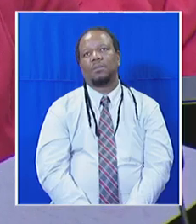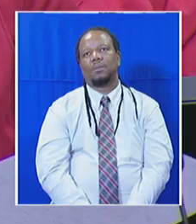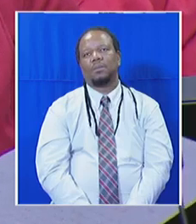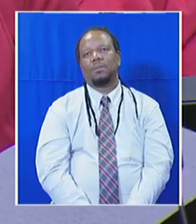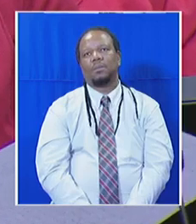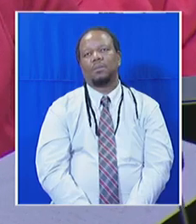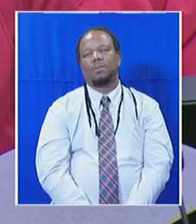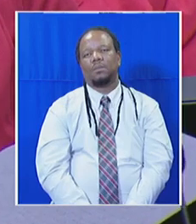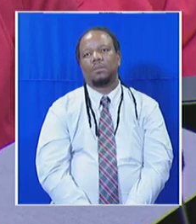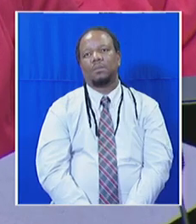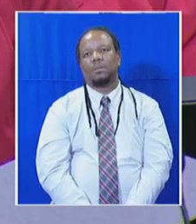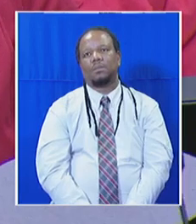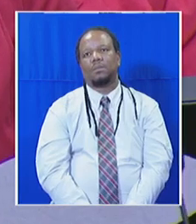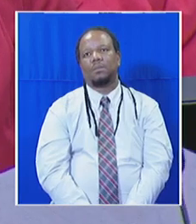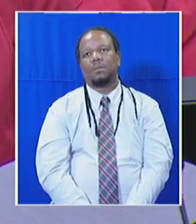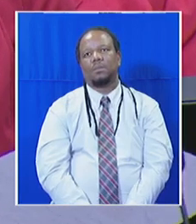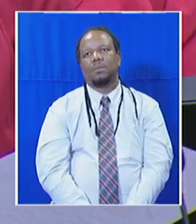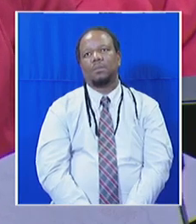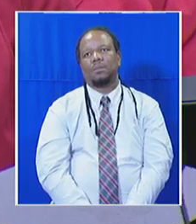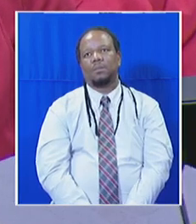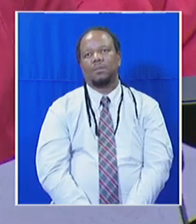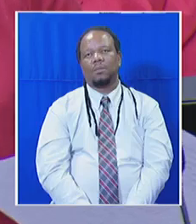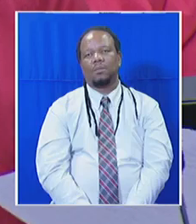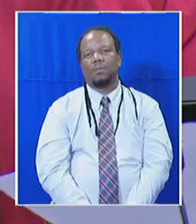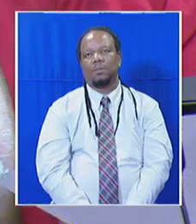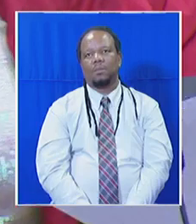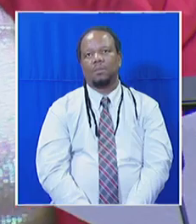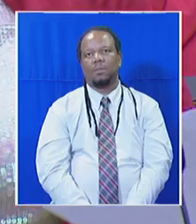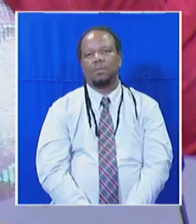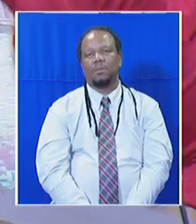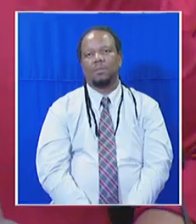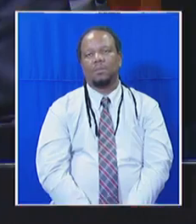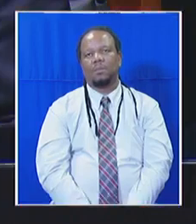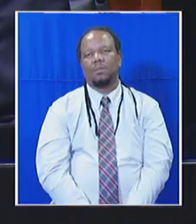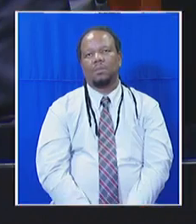go bona gore mo nakong e tlang sewa ga nkitla se diragala.